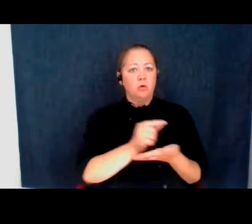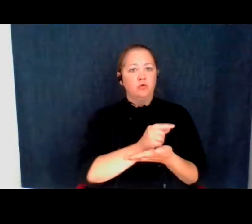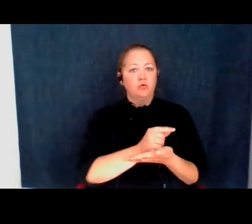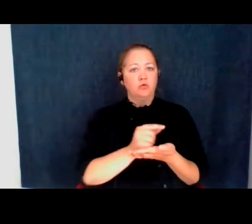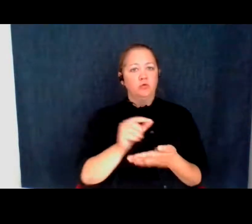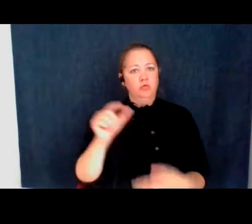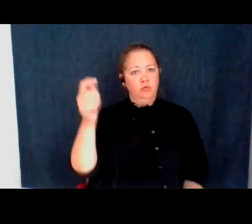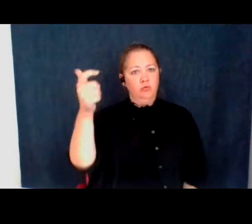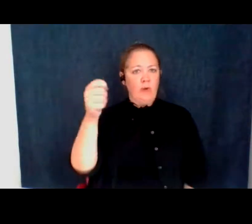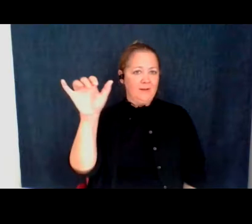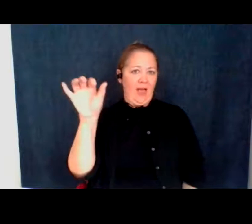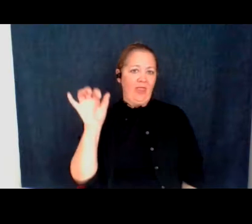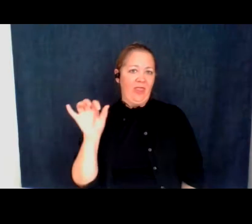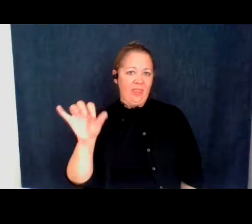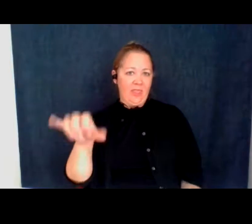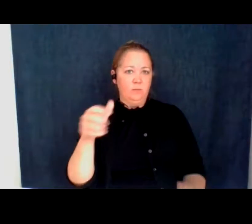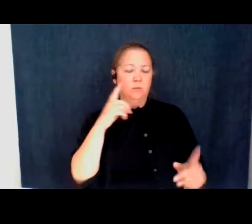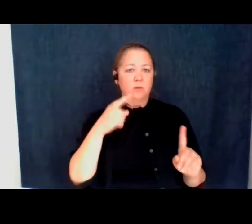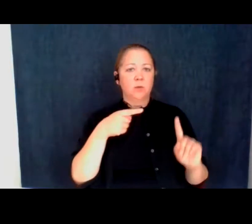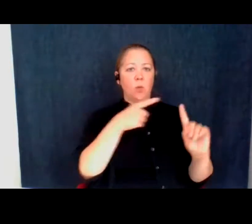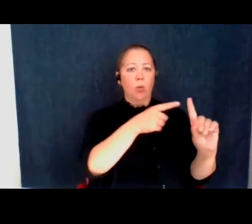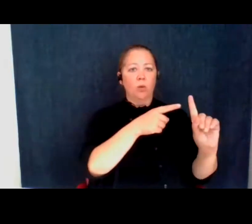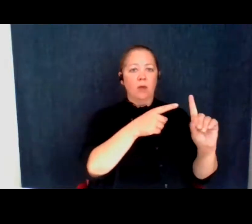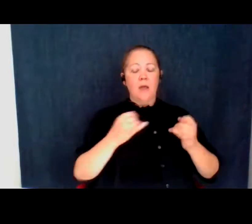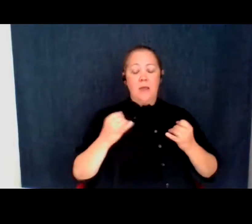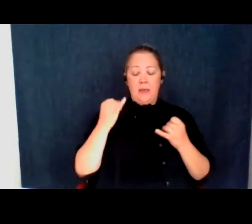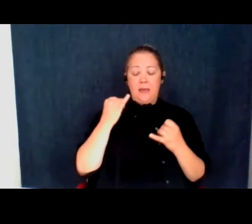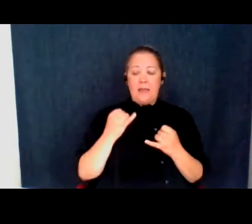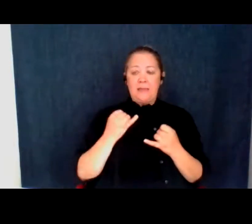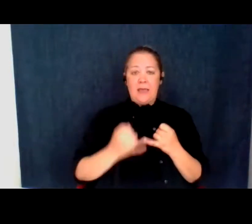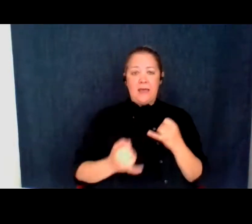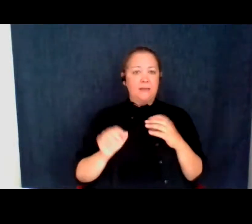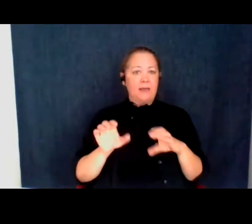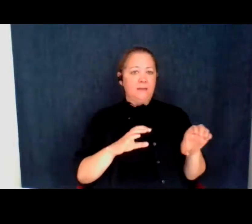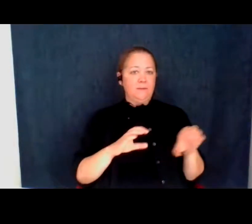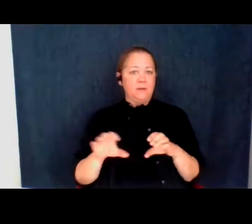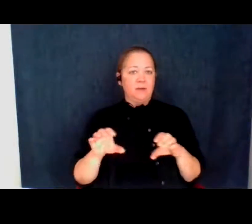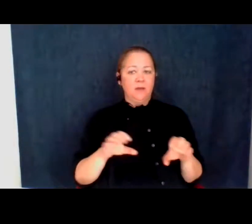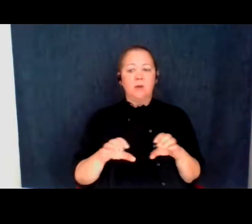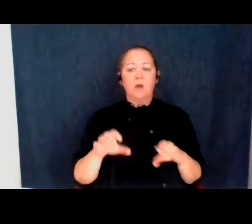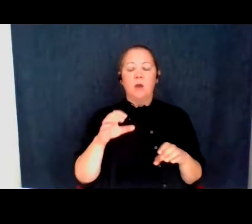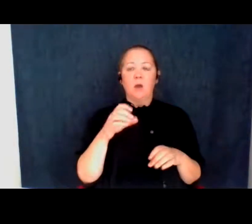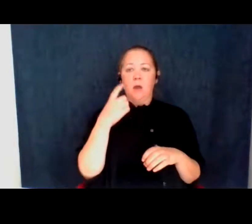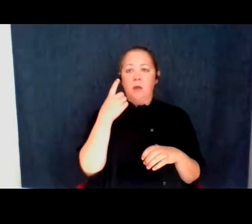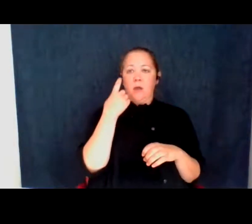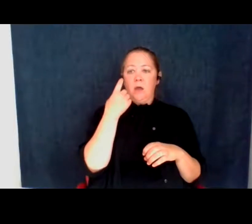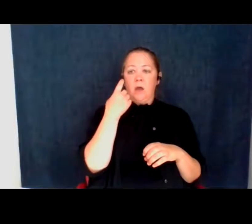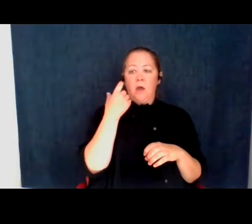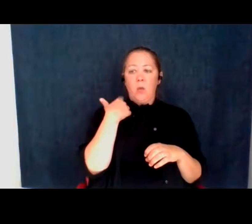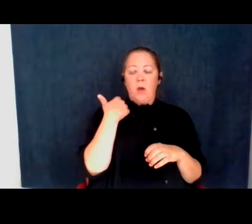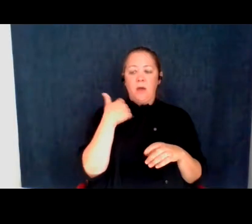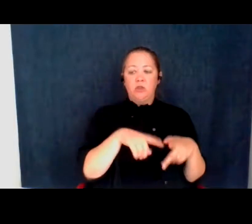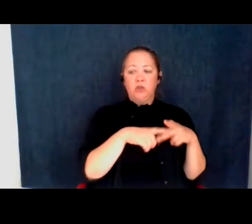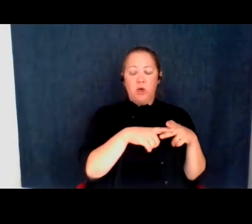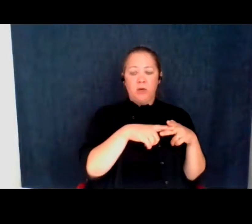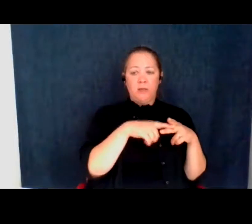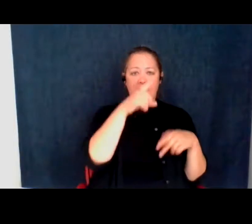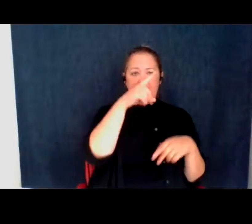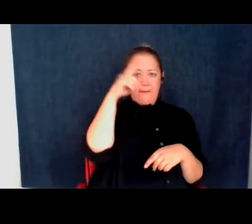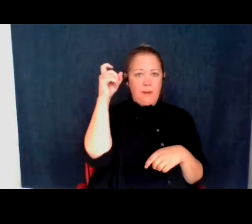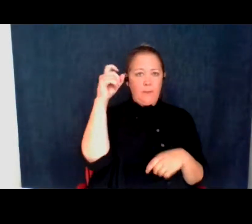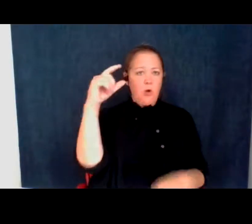activity that I want to talk about happened in summer of 2021. We just finished last weekend. And we held a mentoring